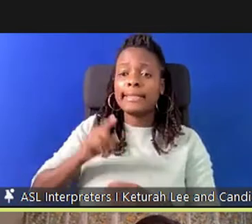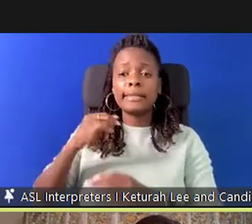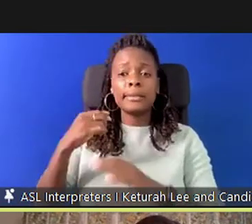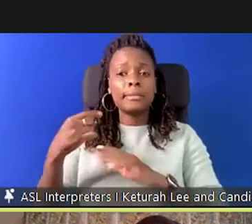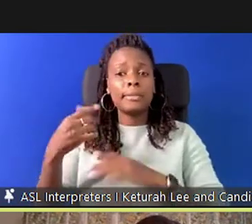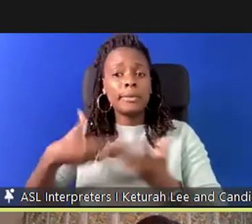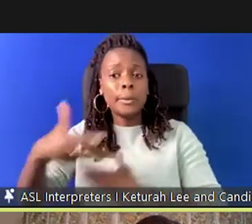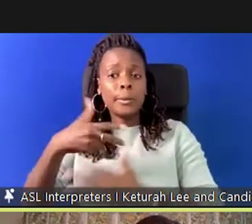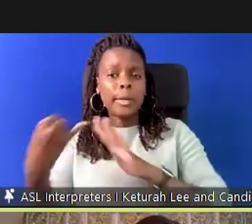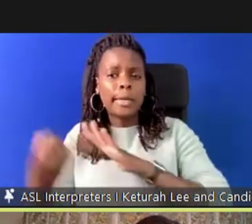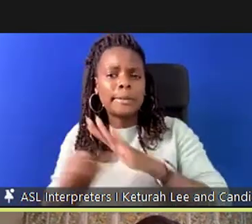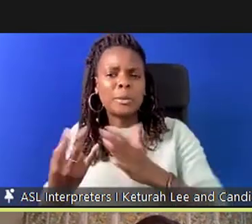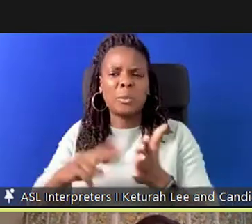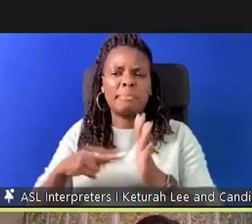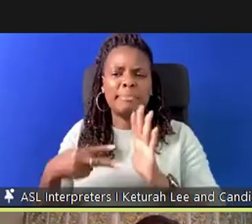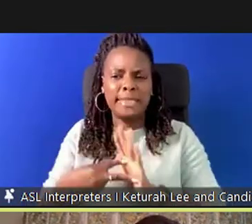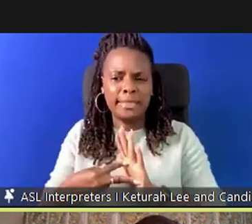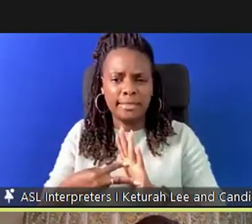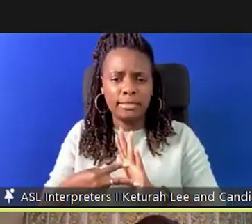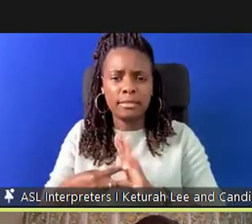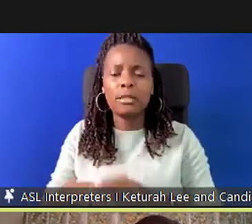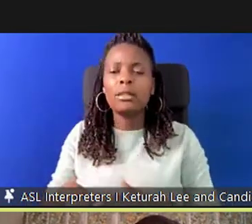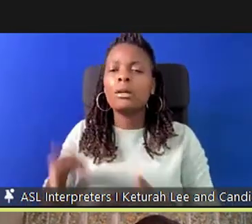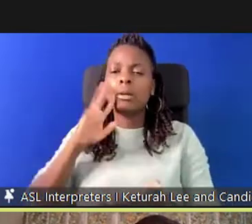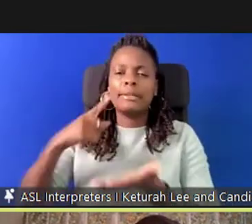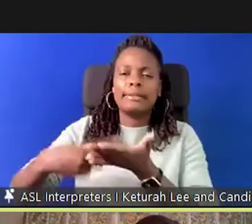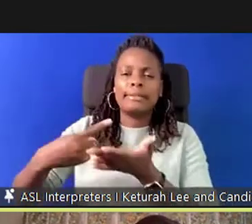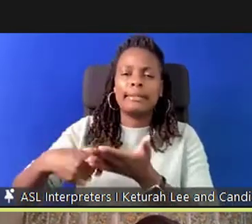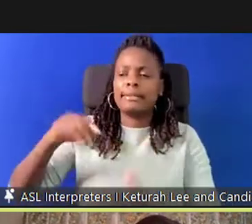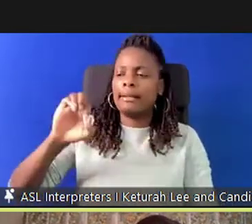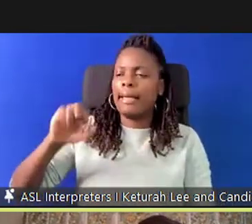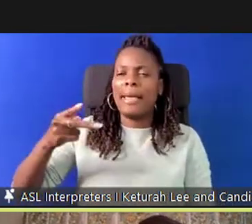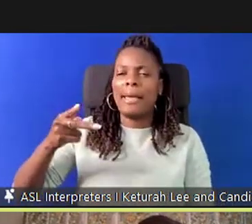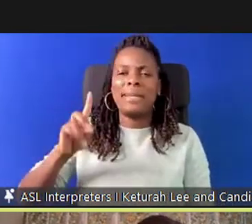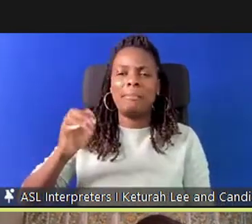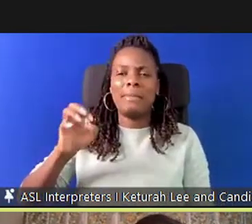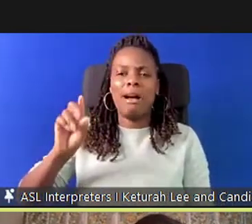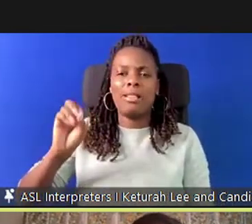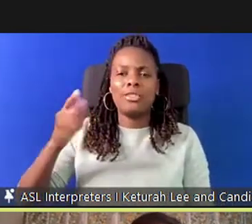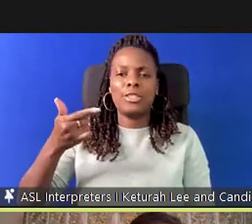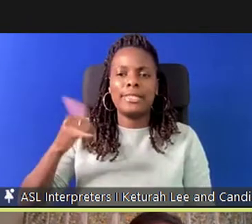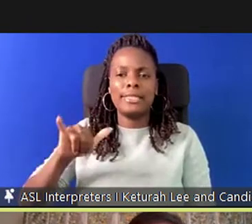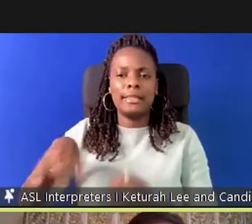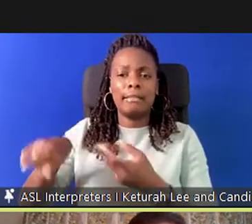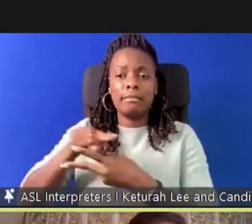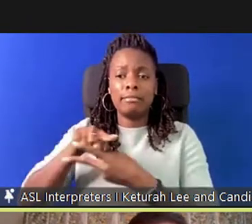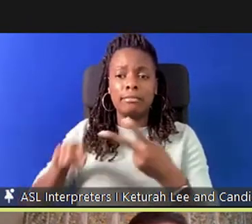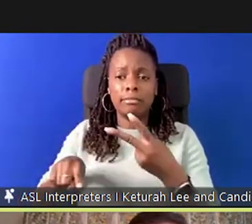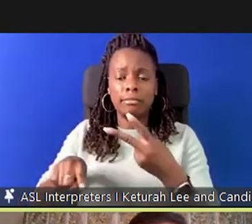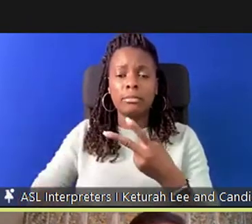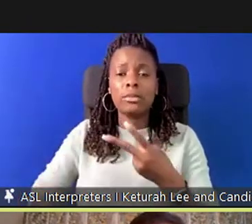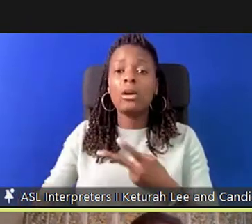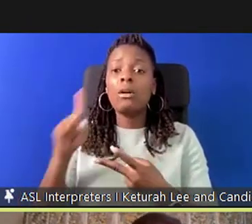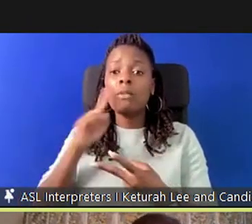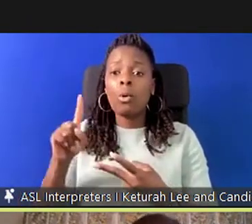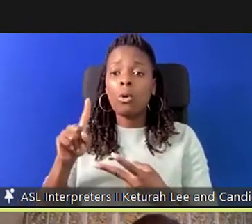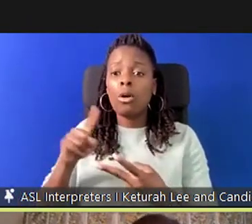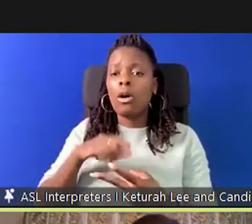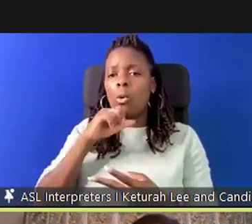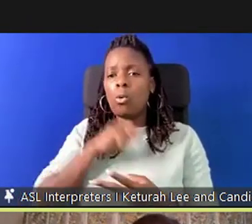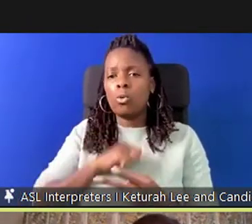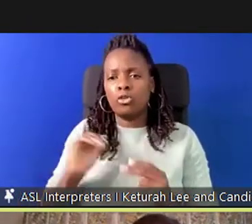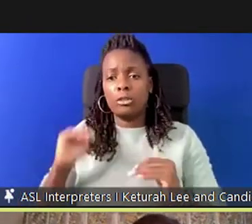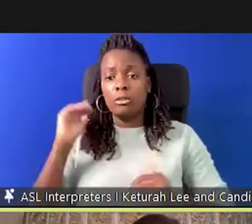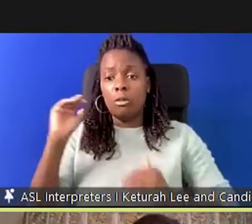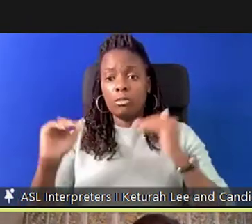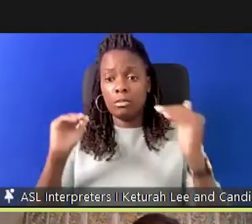I'll provide background on the epidemiology of these two factors in the general population of older adults. The second is